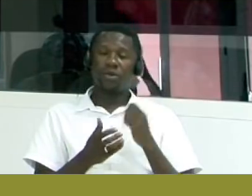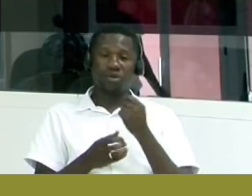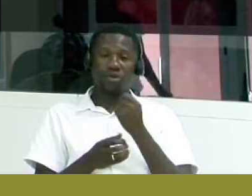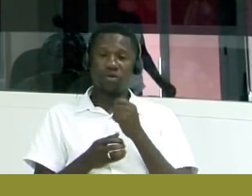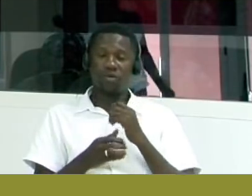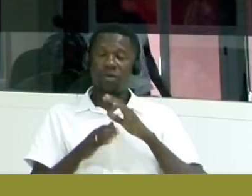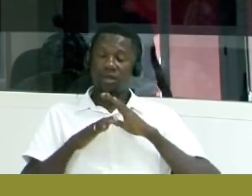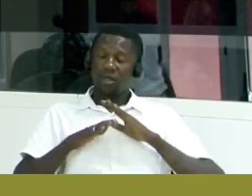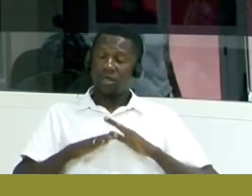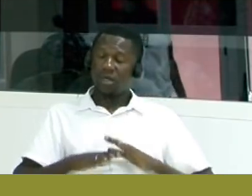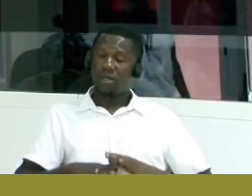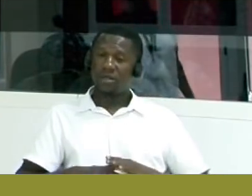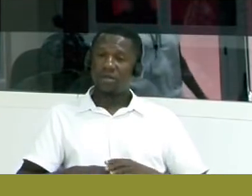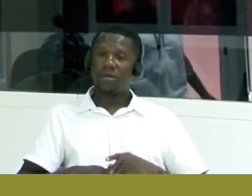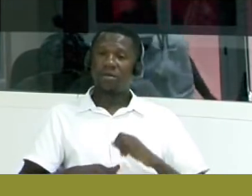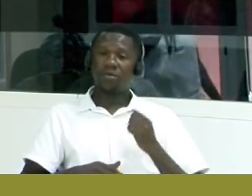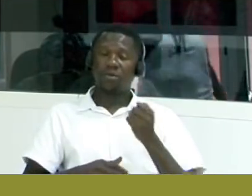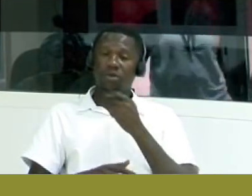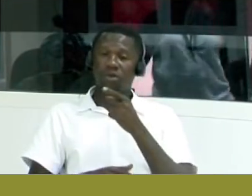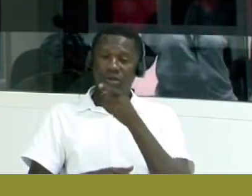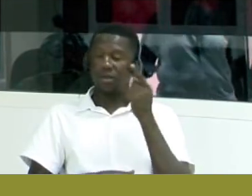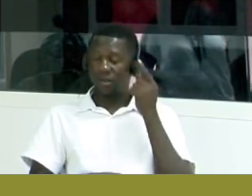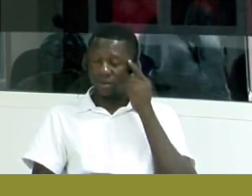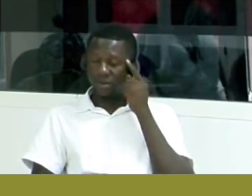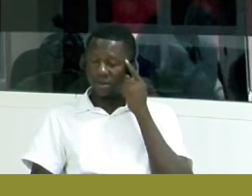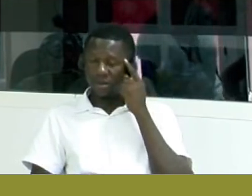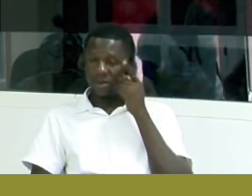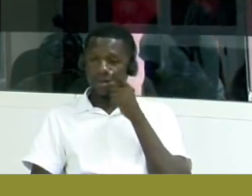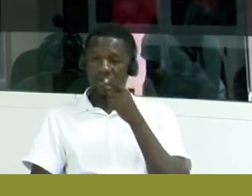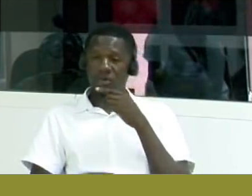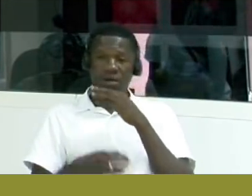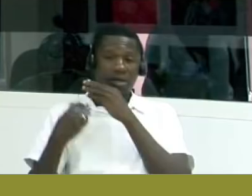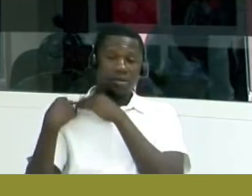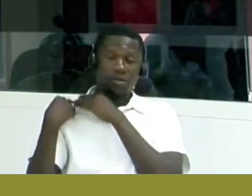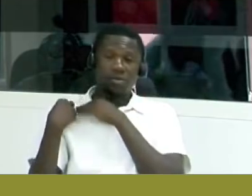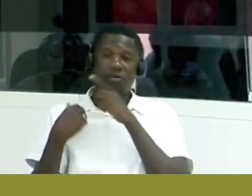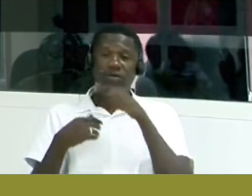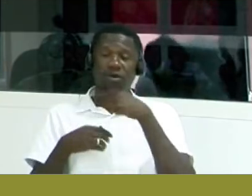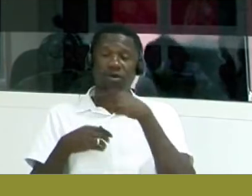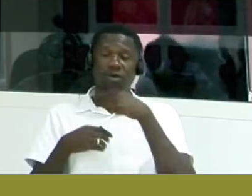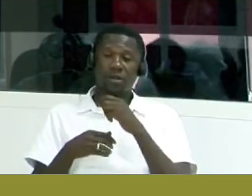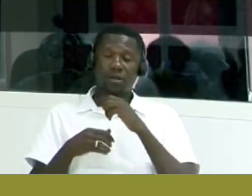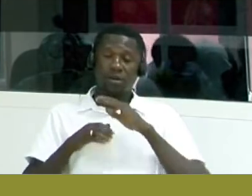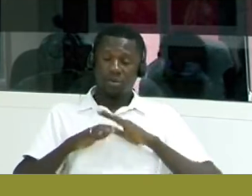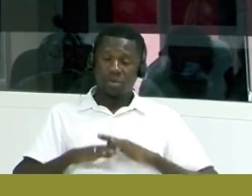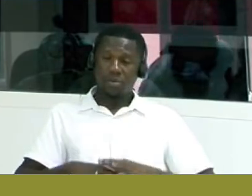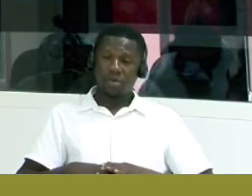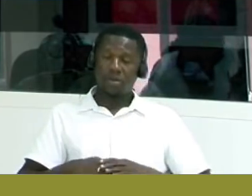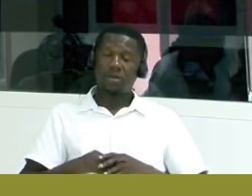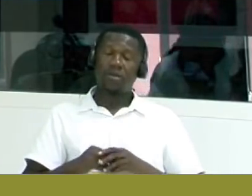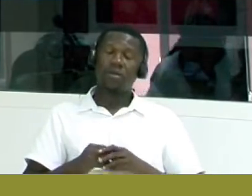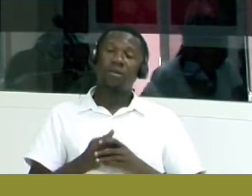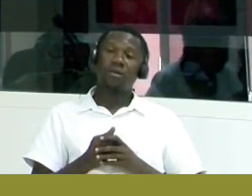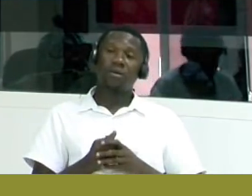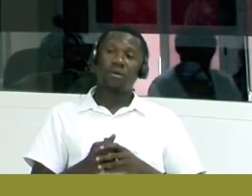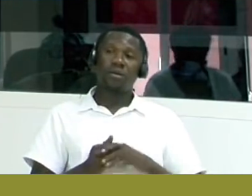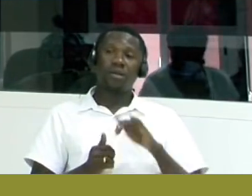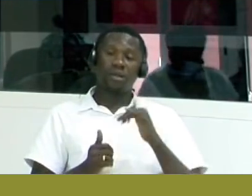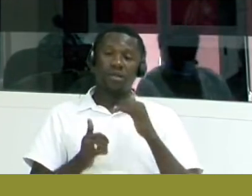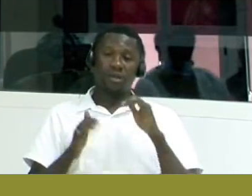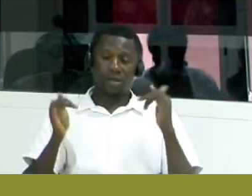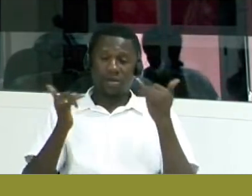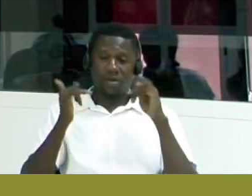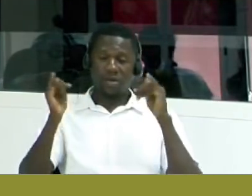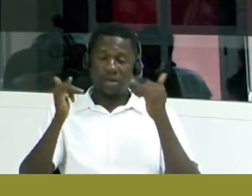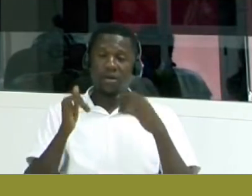So she thought you were responsible for that calm. Well, she congratulated me. She thought.